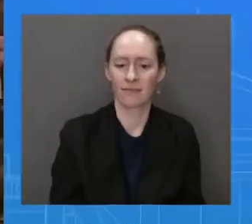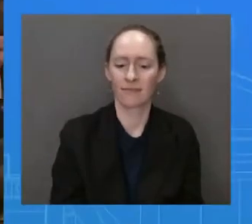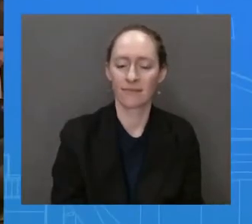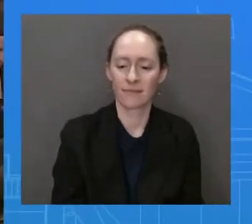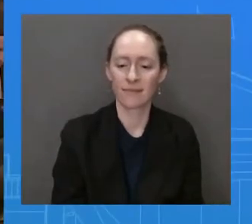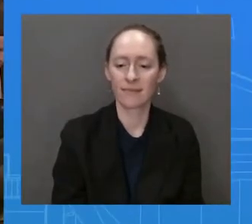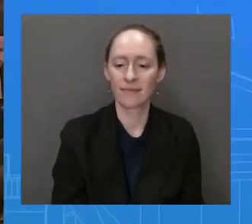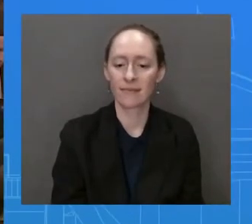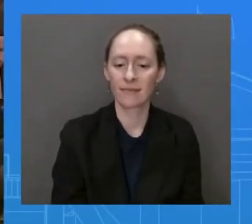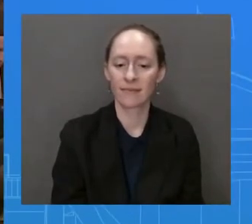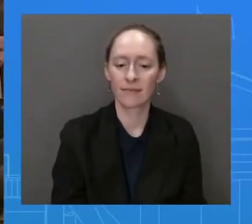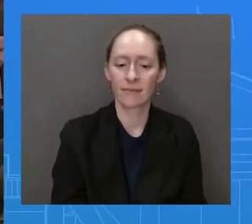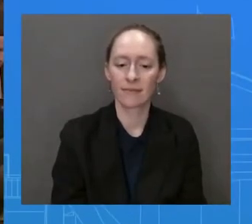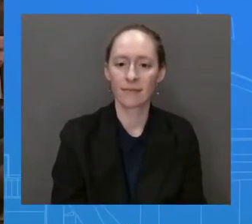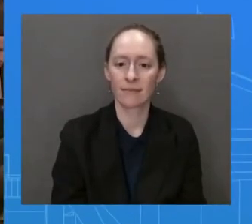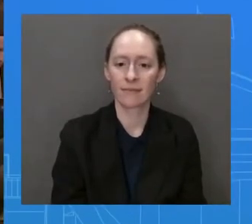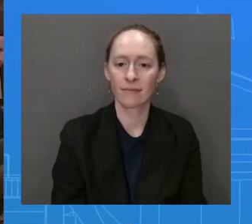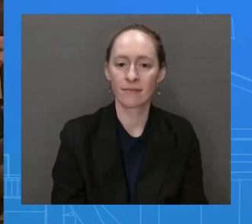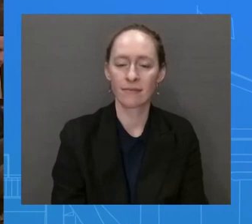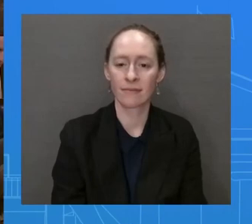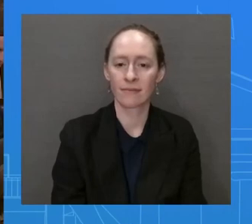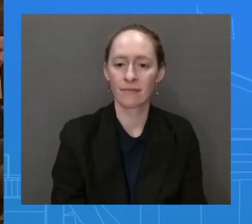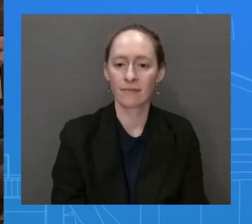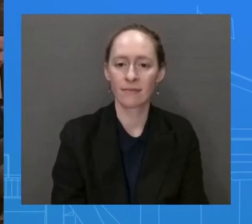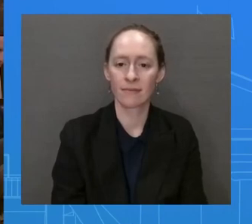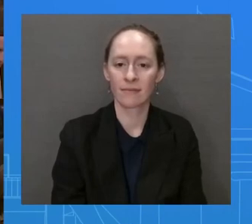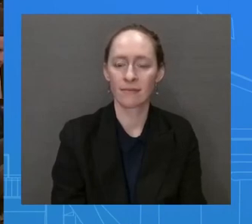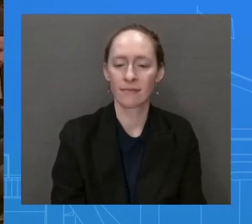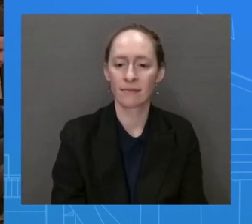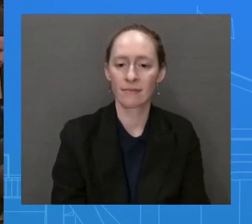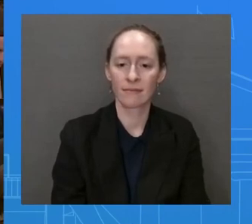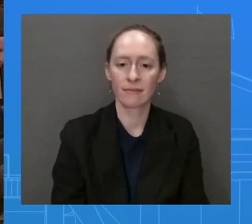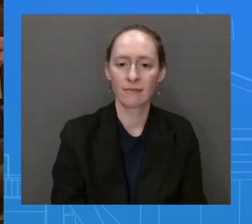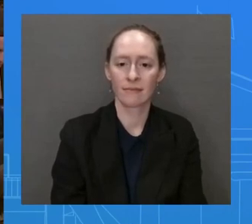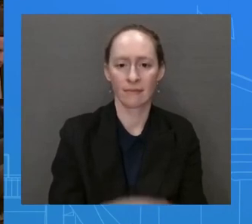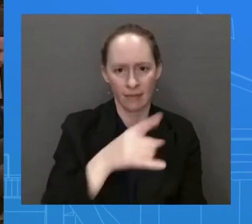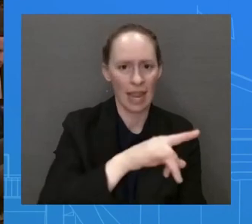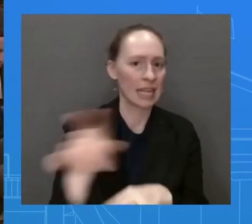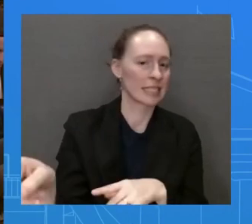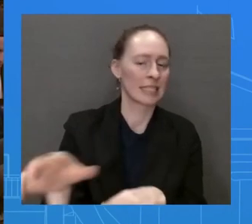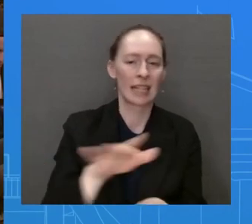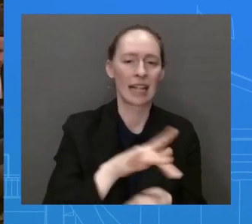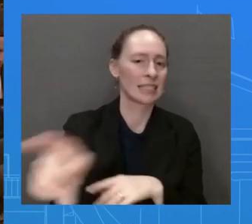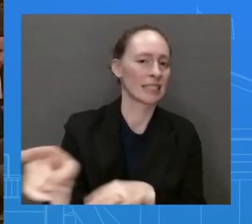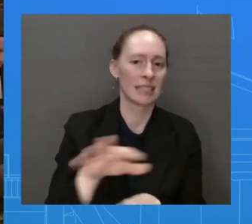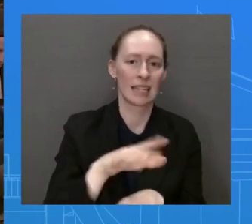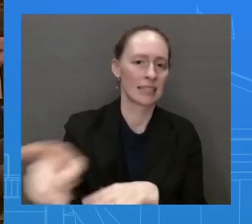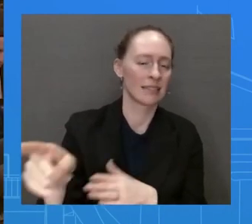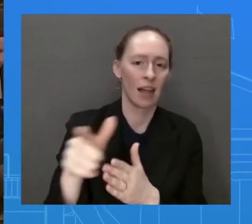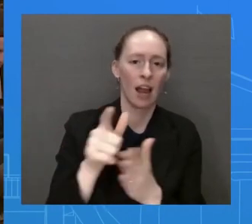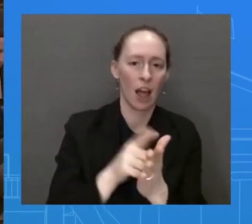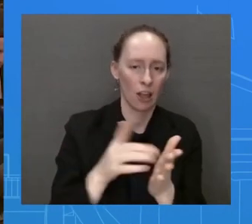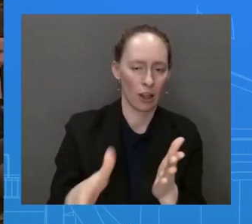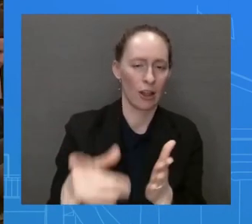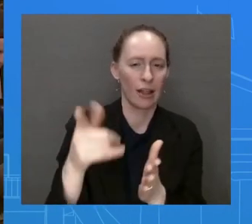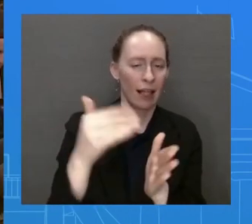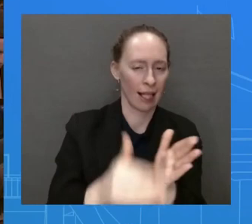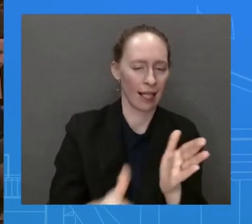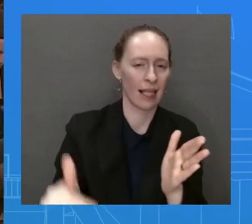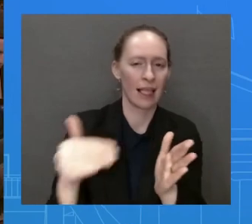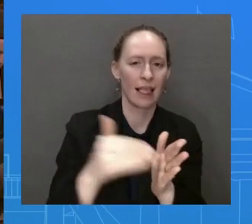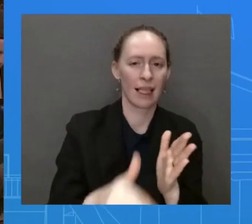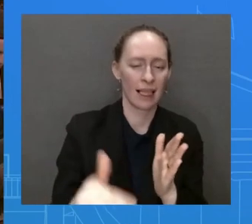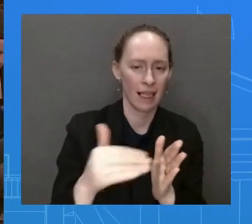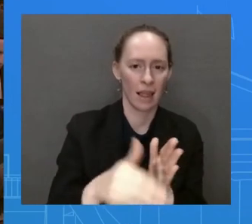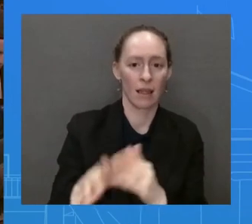times today referred people to the White House counsel for questions about the process and the review. Would you bring Richard Sauber here or someone from his team to